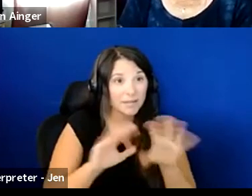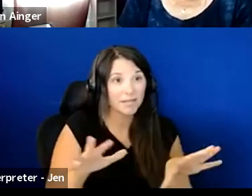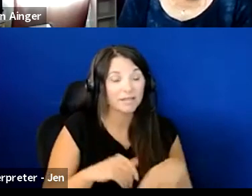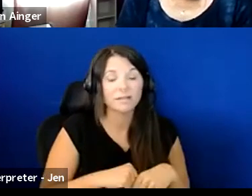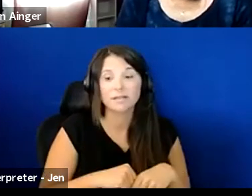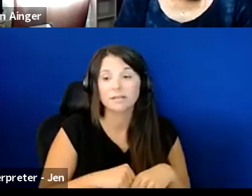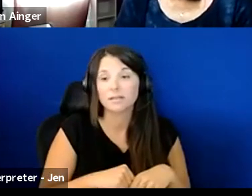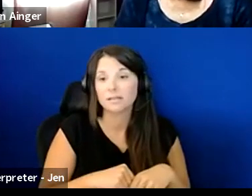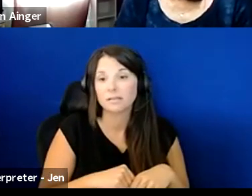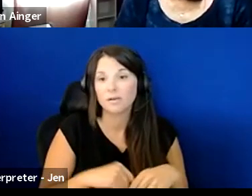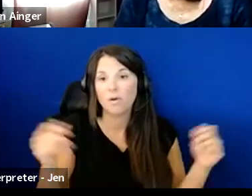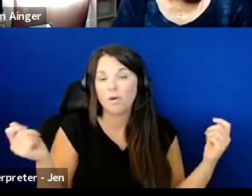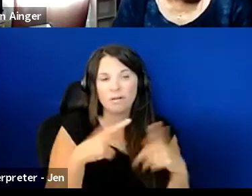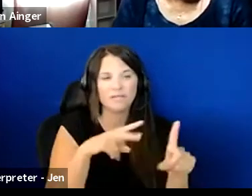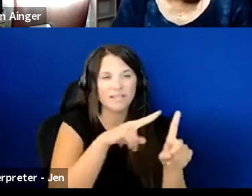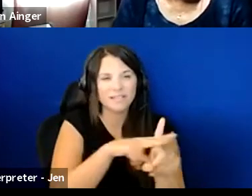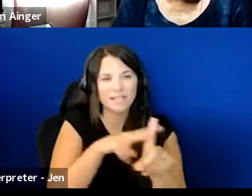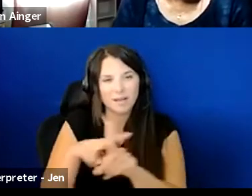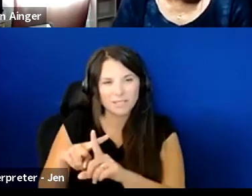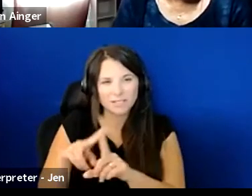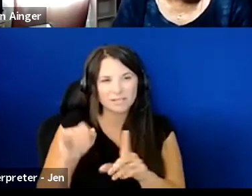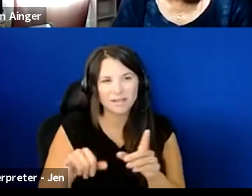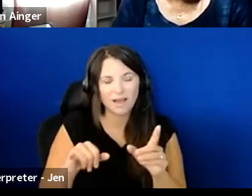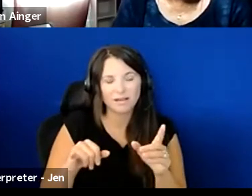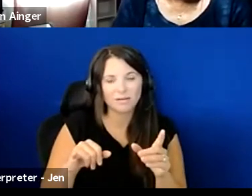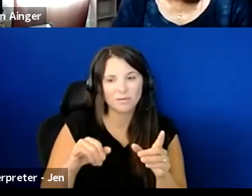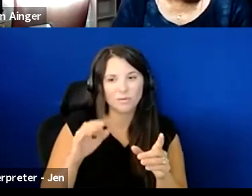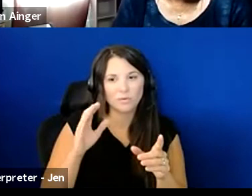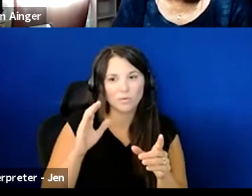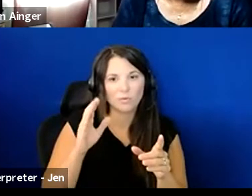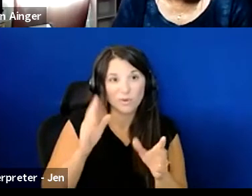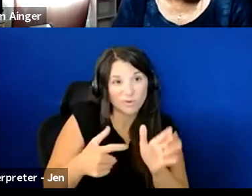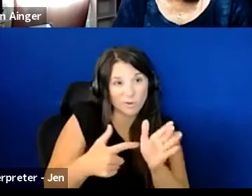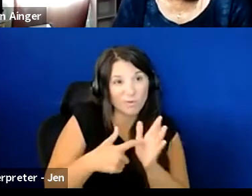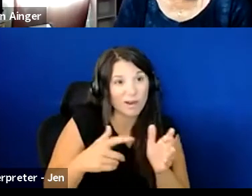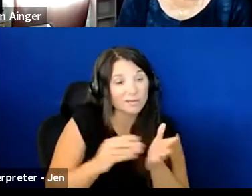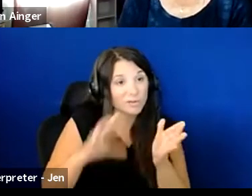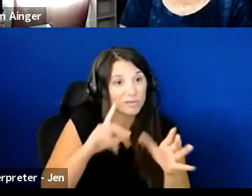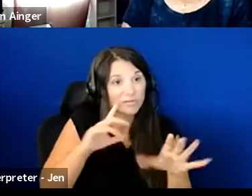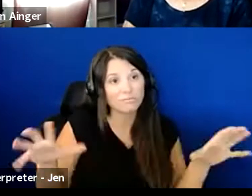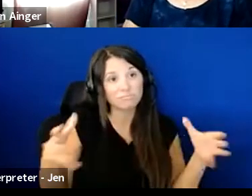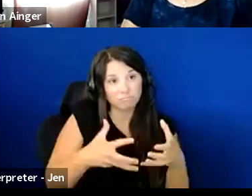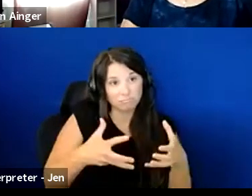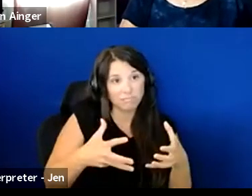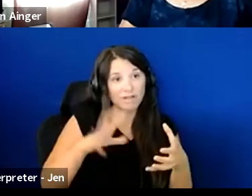assignments that would have called upon the students to come together as a group of 5 and go through a simulation, now